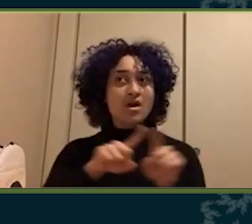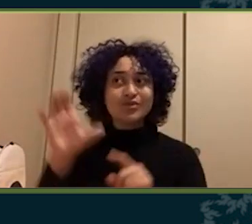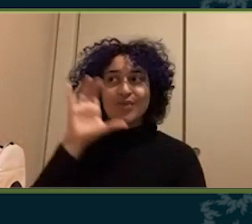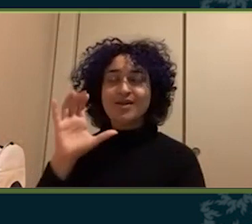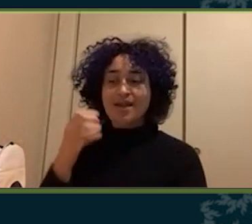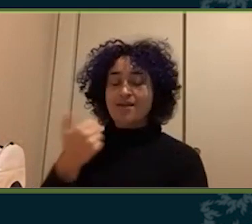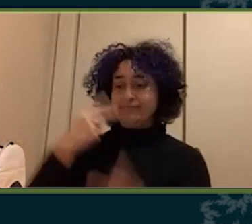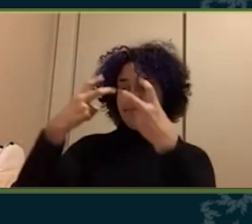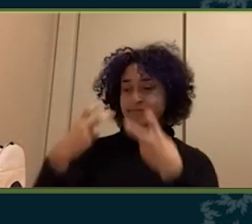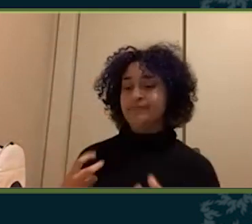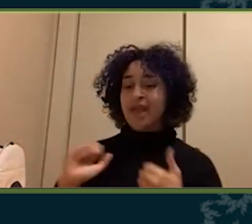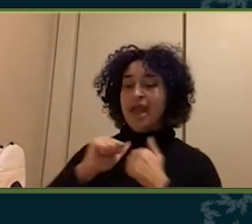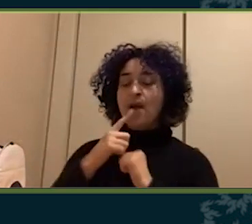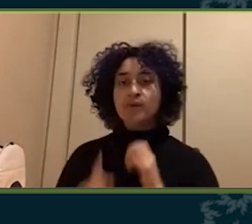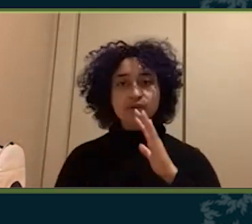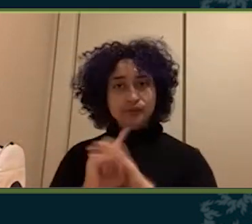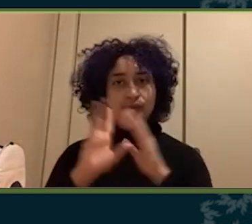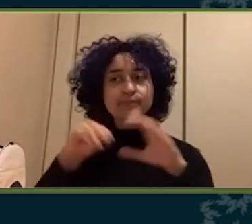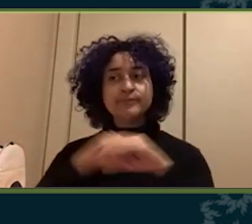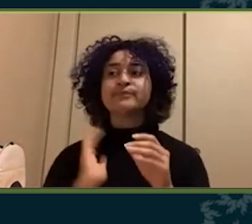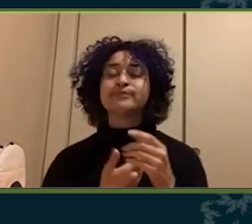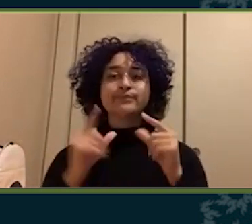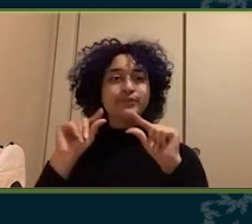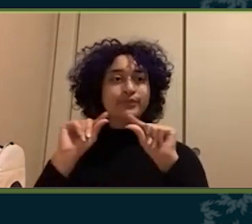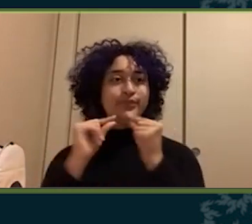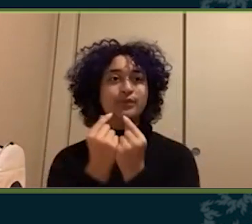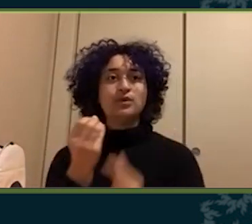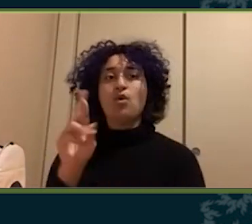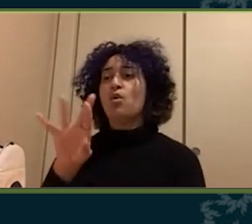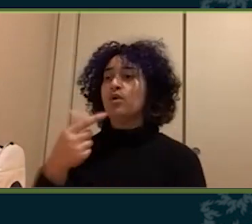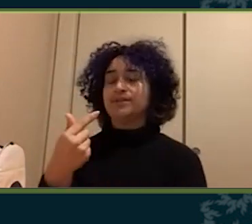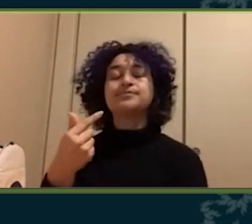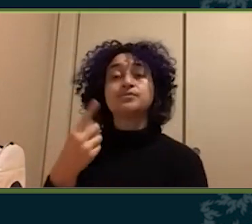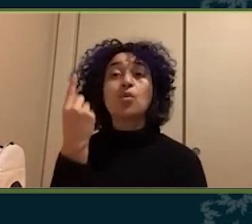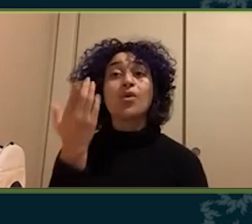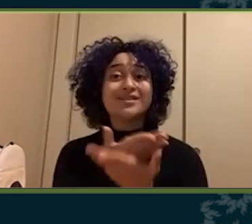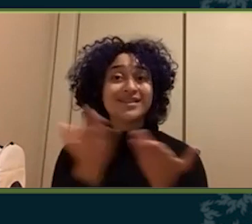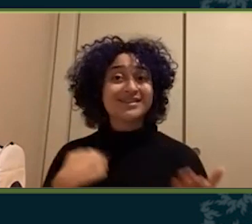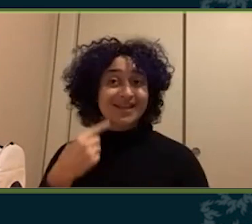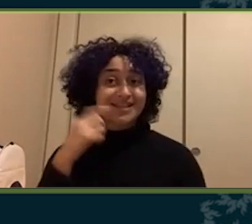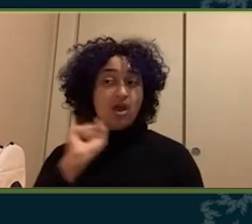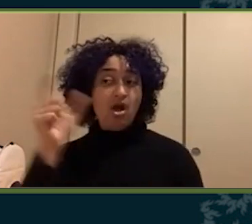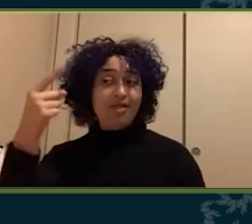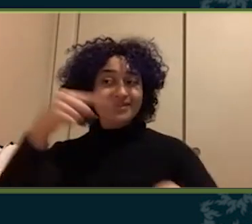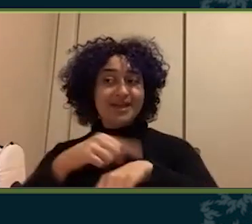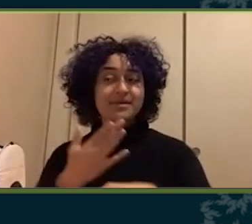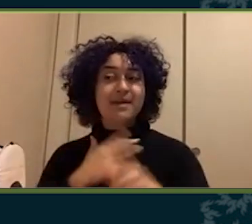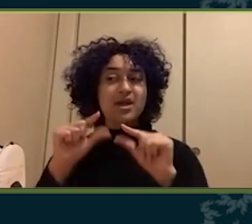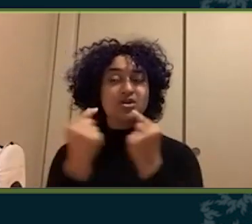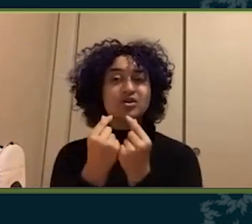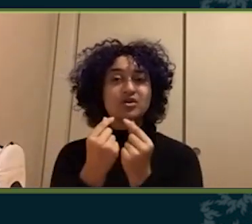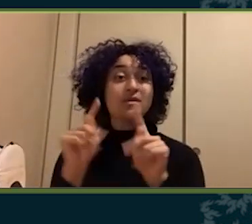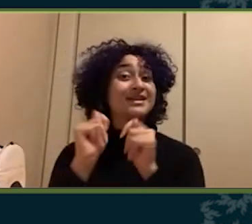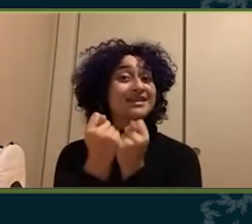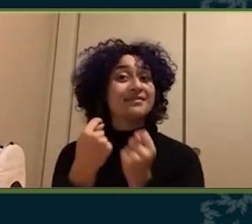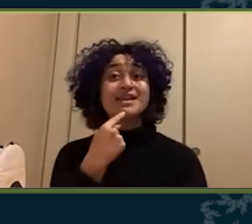and how we show up in our organization. One of the things that I say all the time to my team members is see something. If you see something,